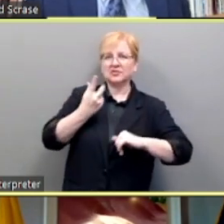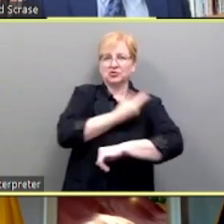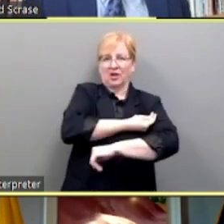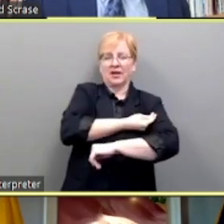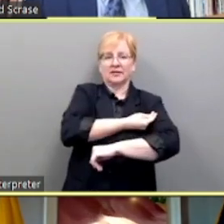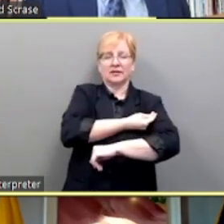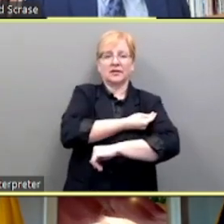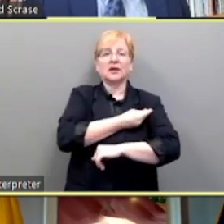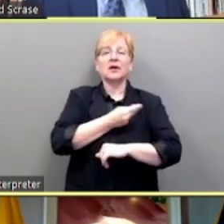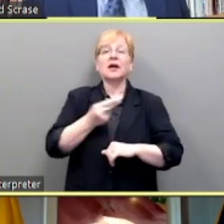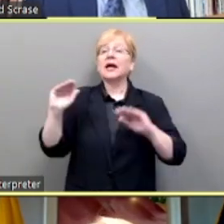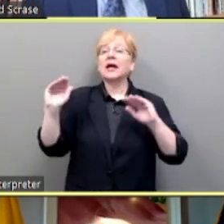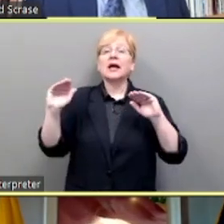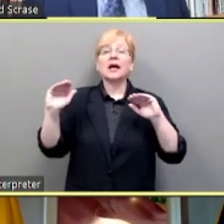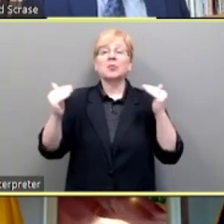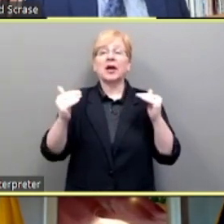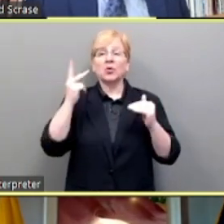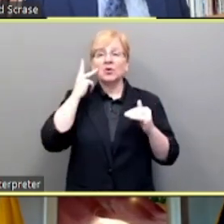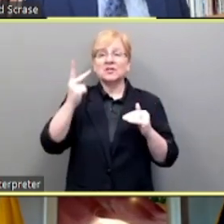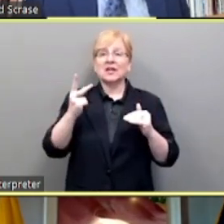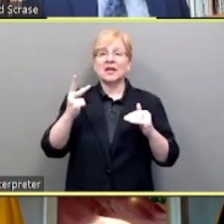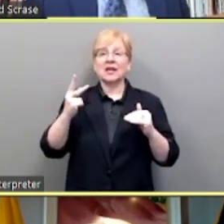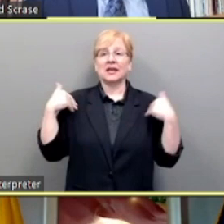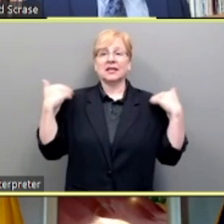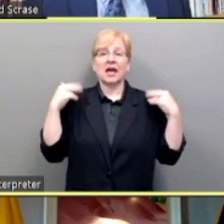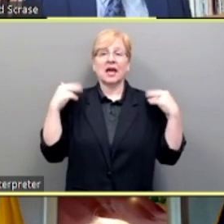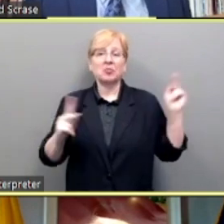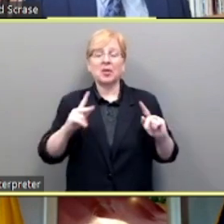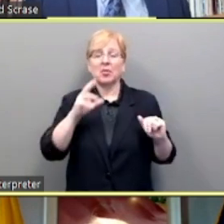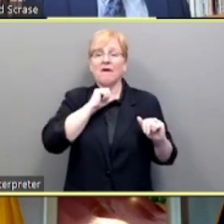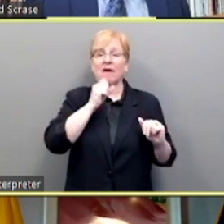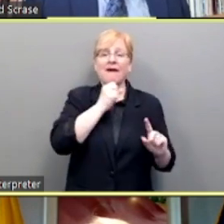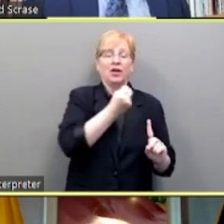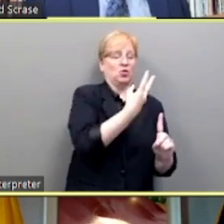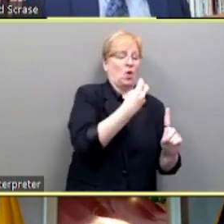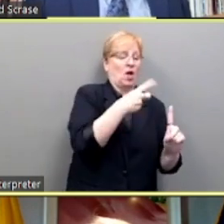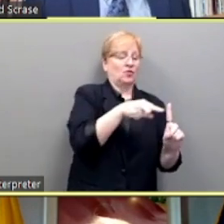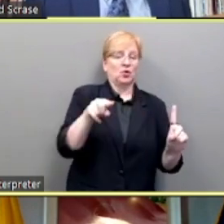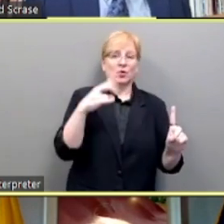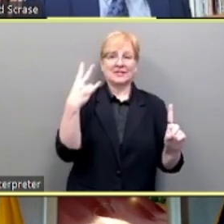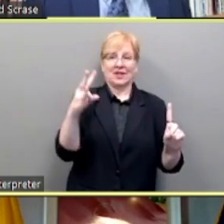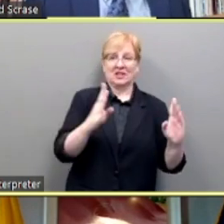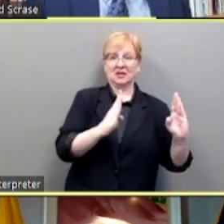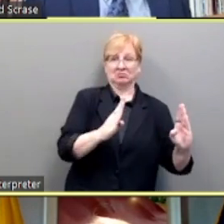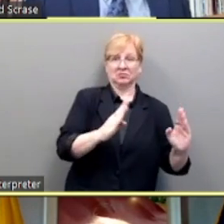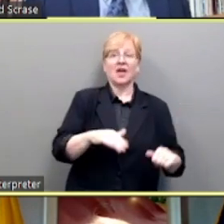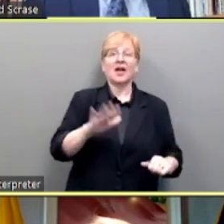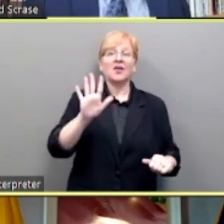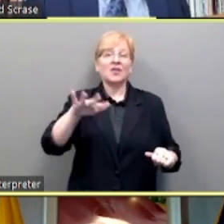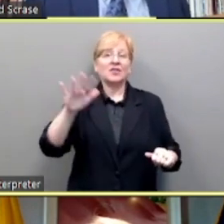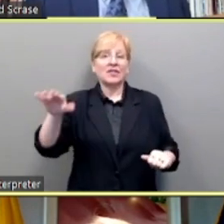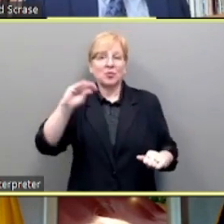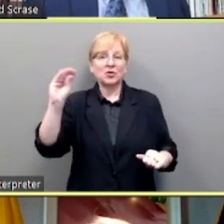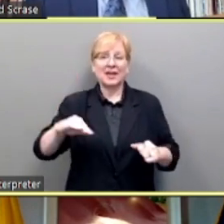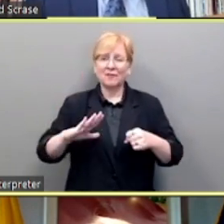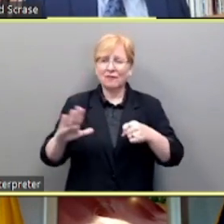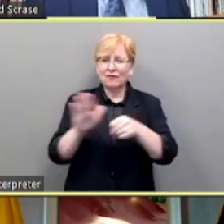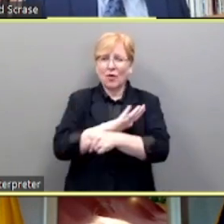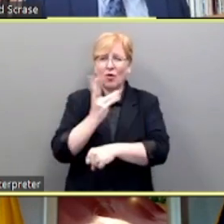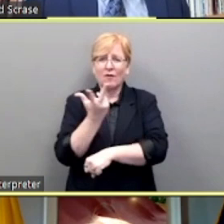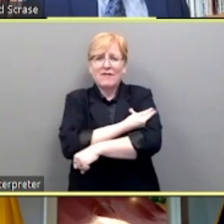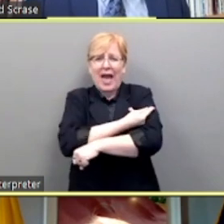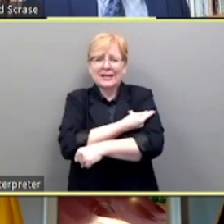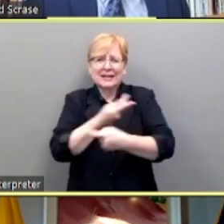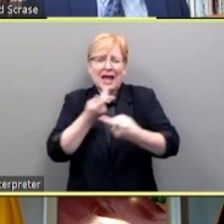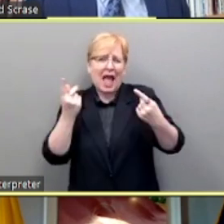well with younger people, 12 to 17, 55%. Fully vaccinated New Mexicans, maybe next week we will